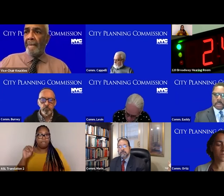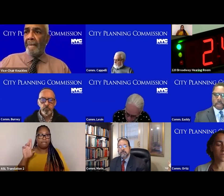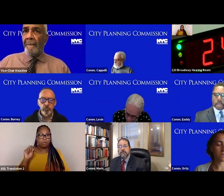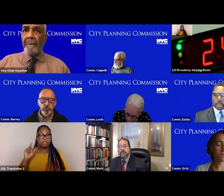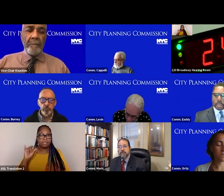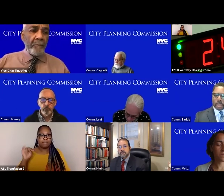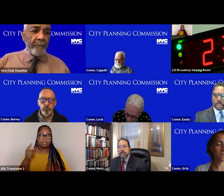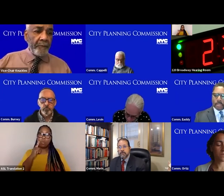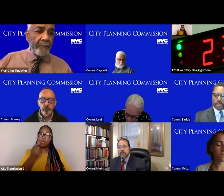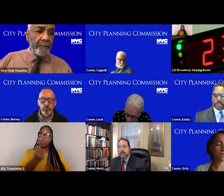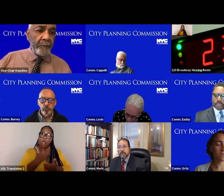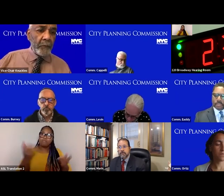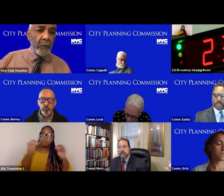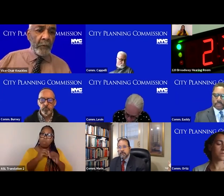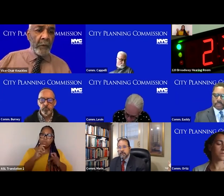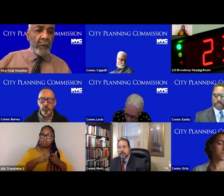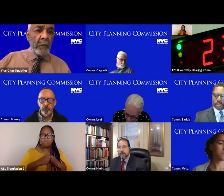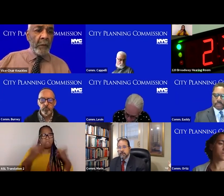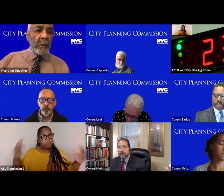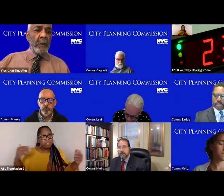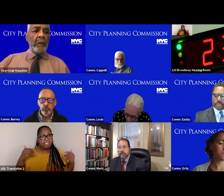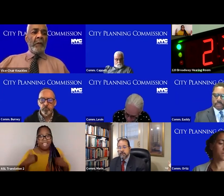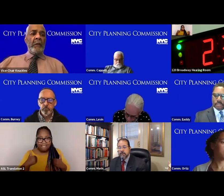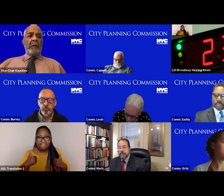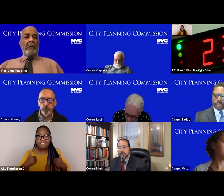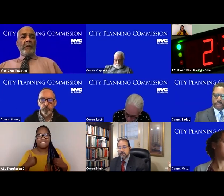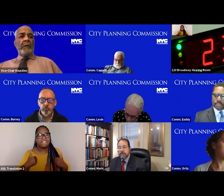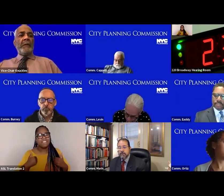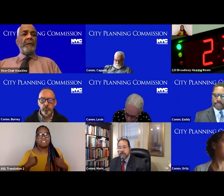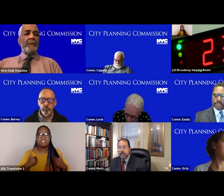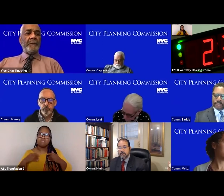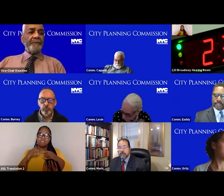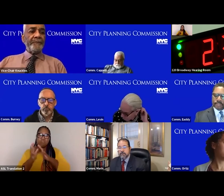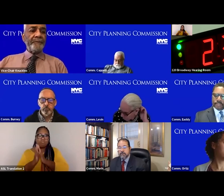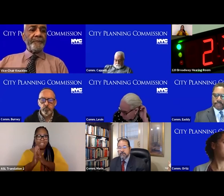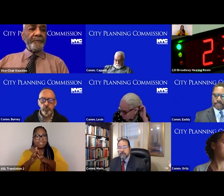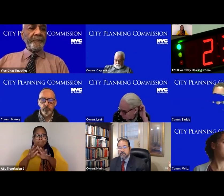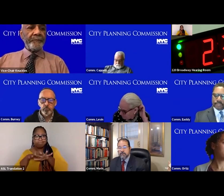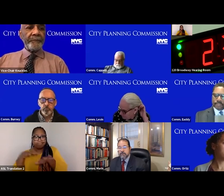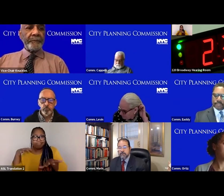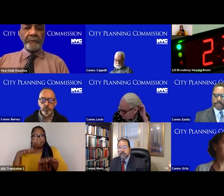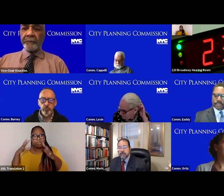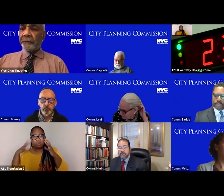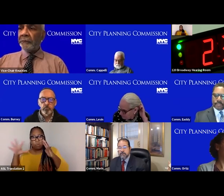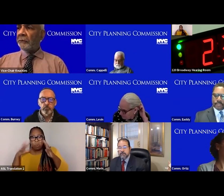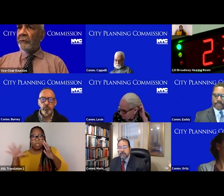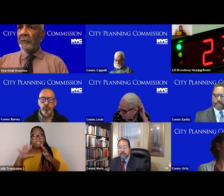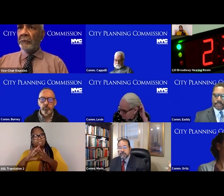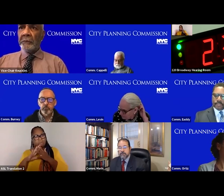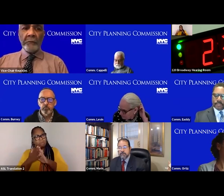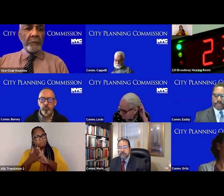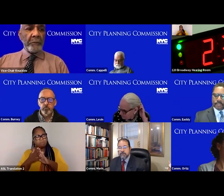of the problems that we already have, which are a matter of scale in terms of traffic, and the noise has become very, very serious